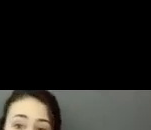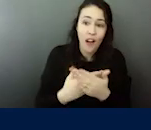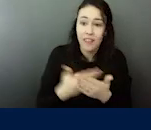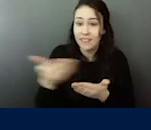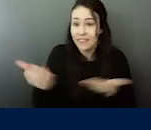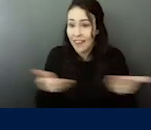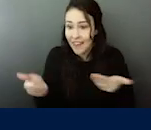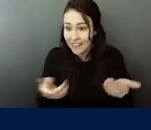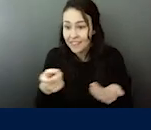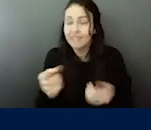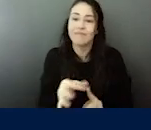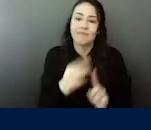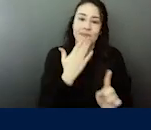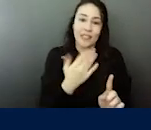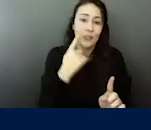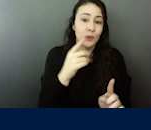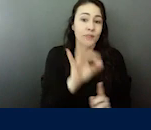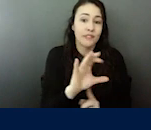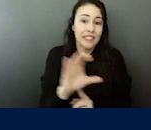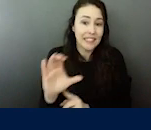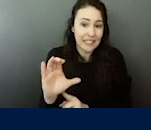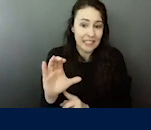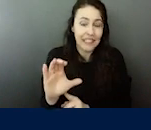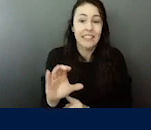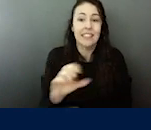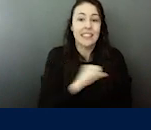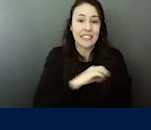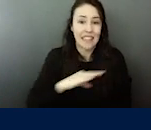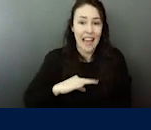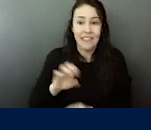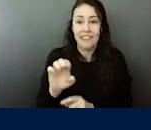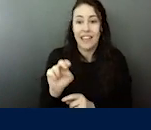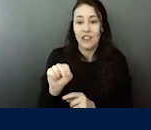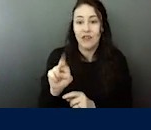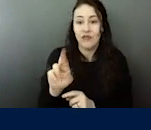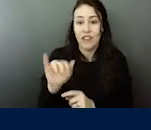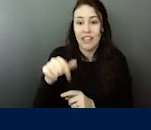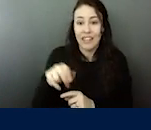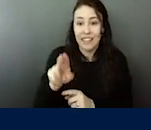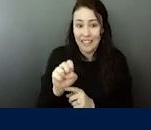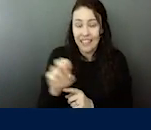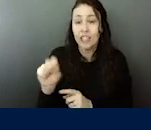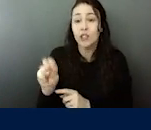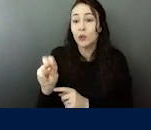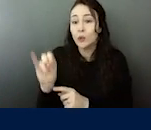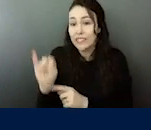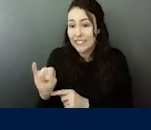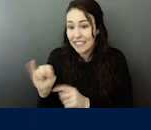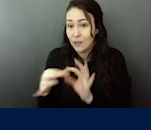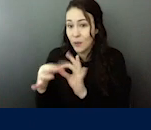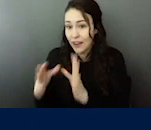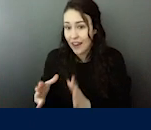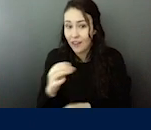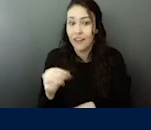thanks to Fresno City College staff, Enrique Jauregui, SLO coordinator, Susie Nitzel, professional development coordinator, and Don